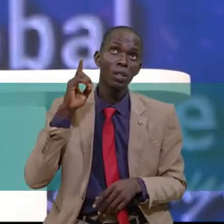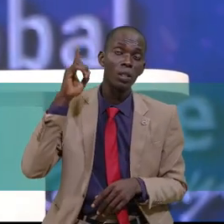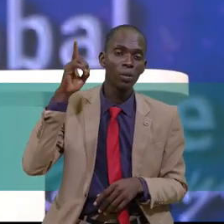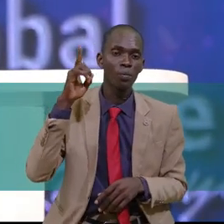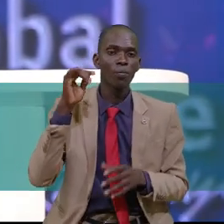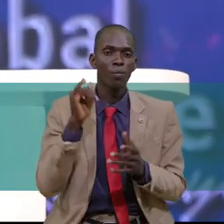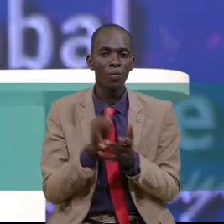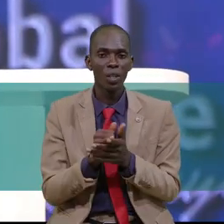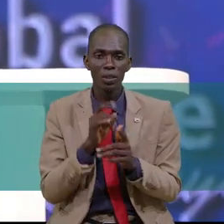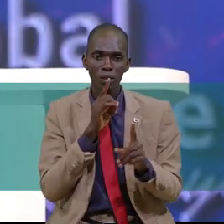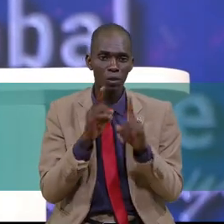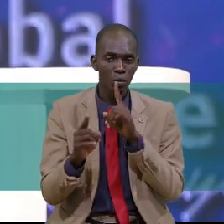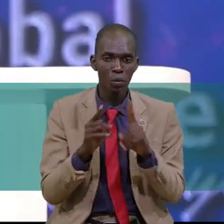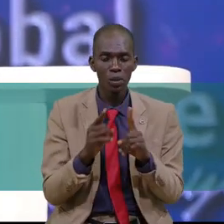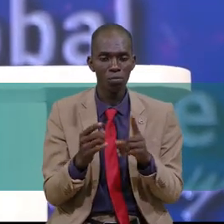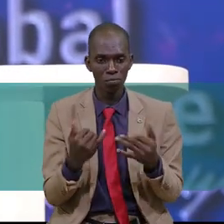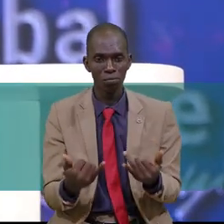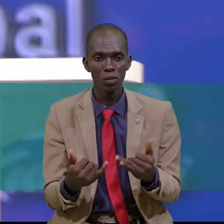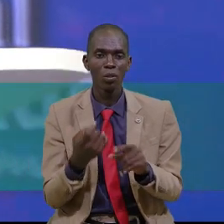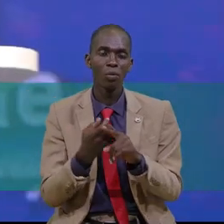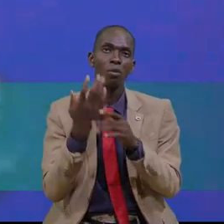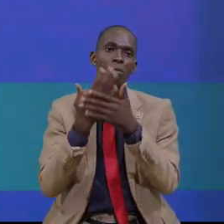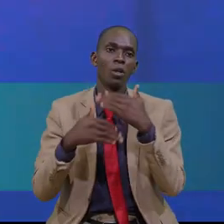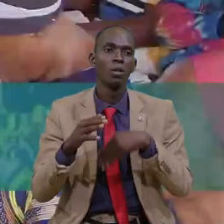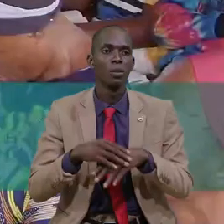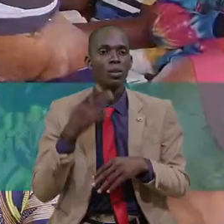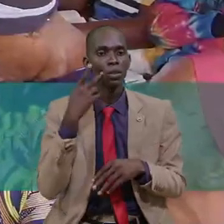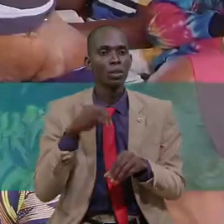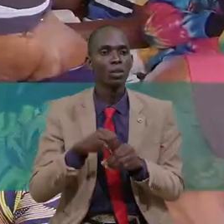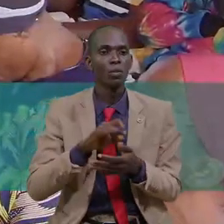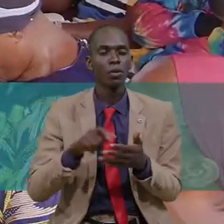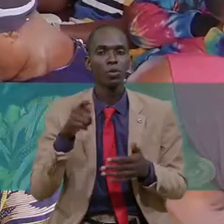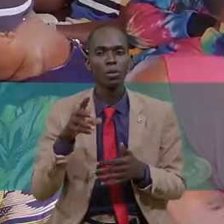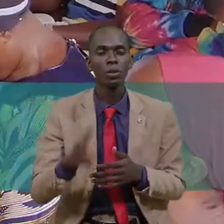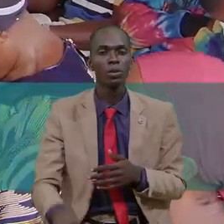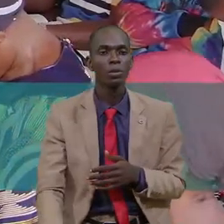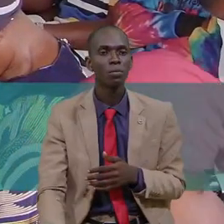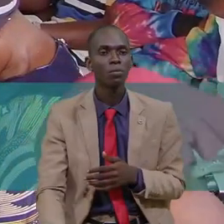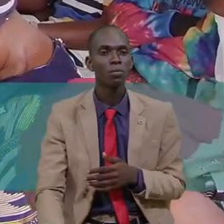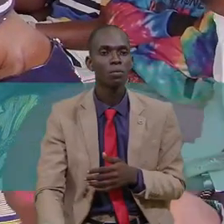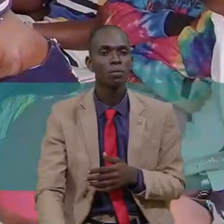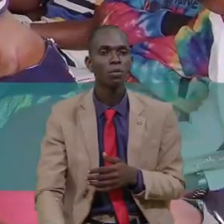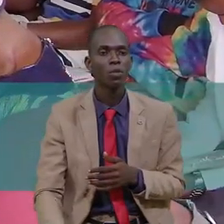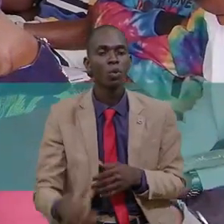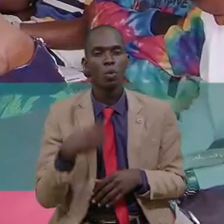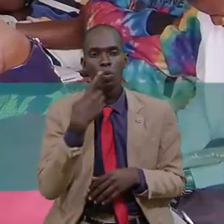that speaketh from heaven? Look at verse 26. In verse 26, whose voice then shook